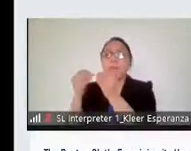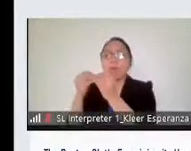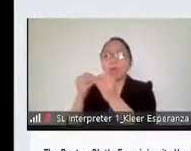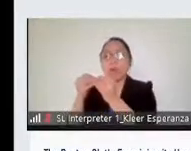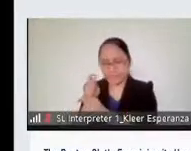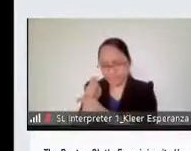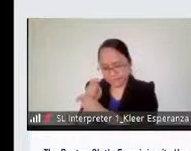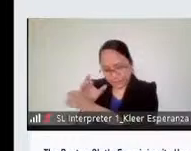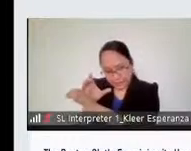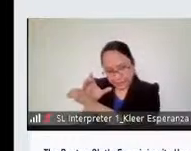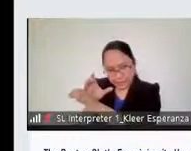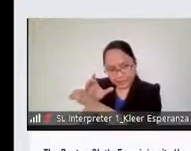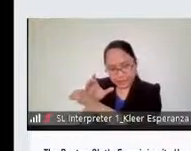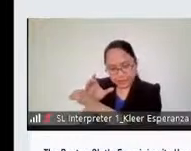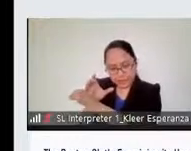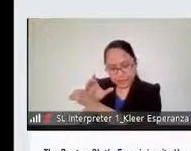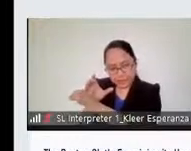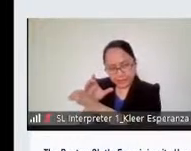A.